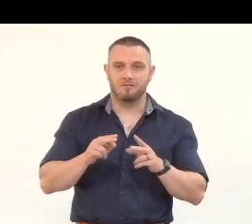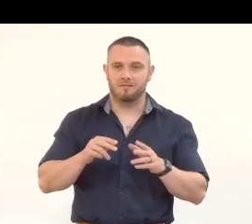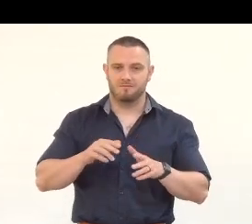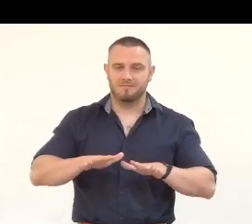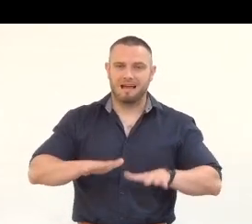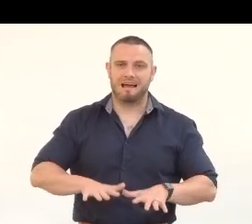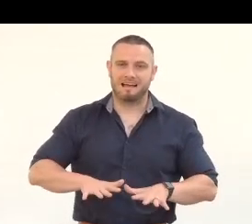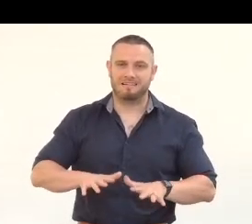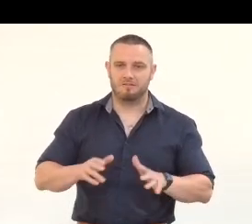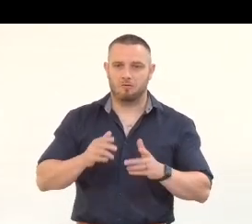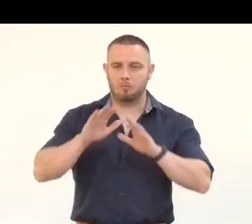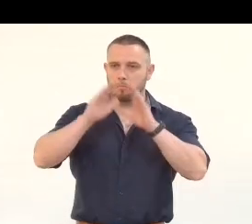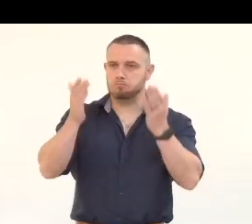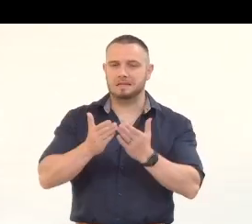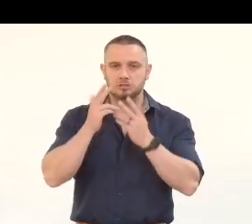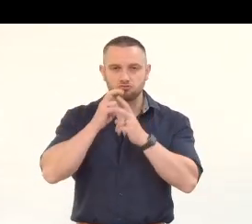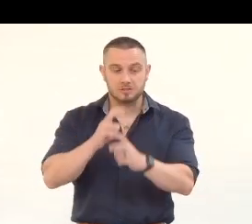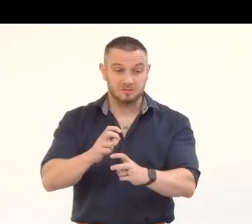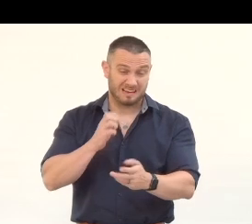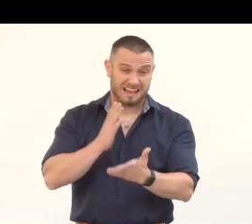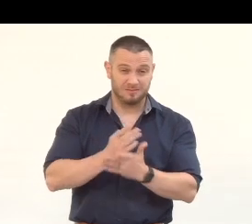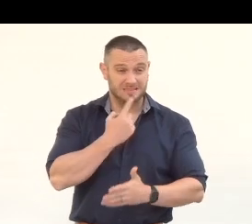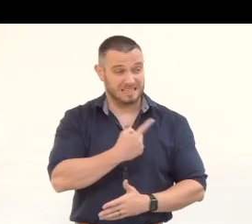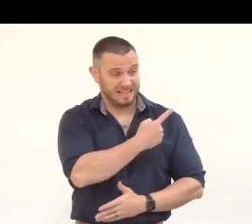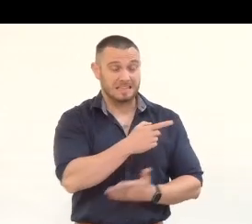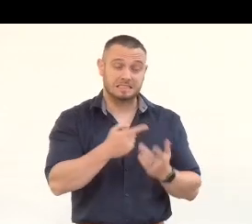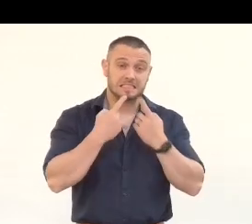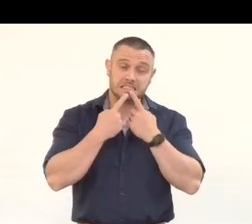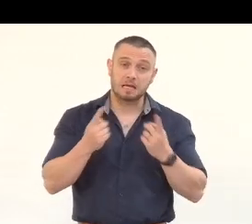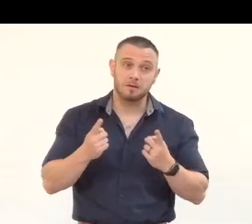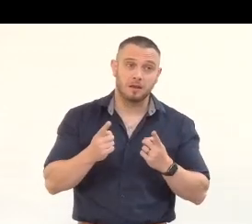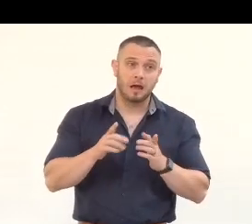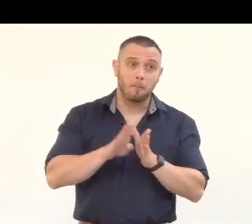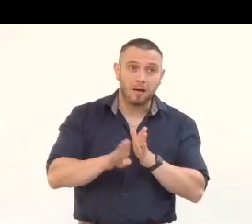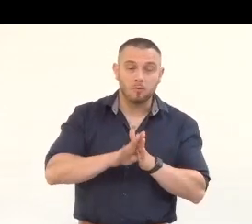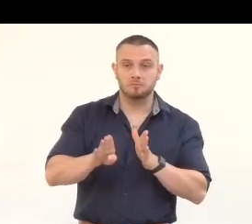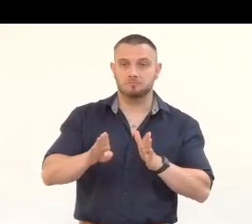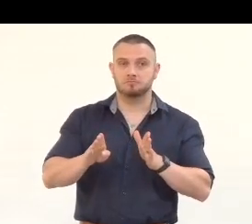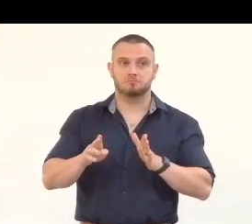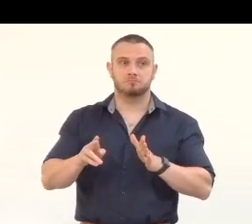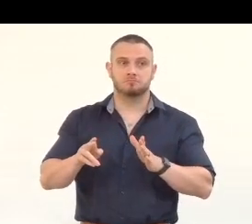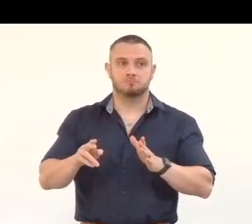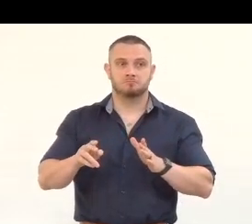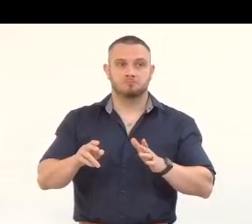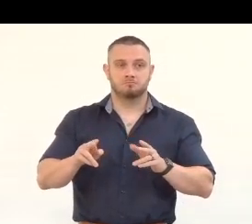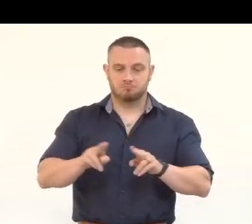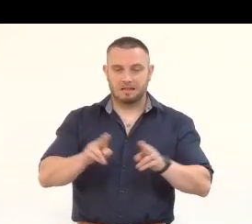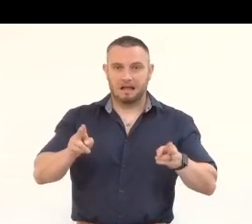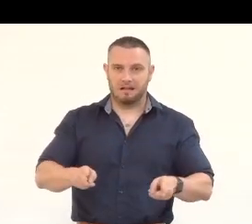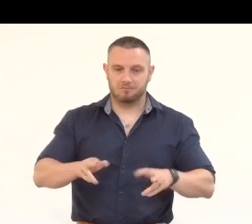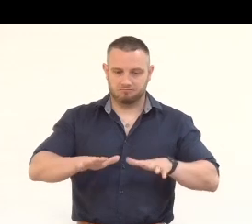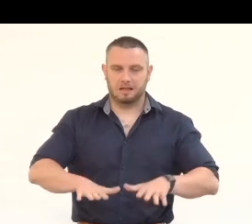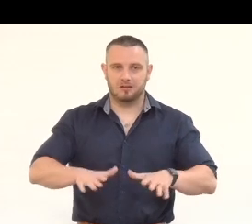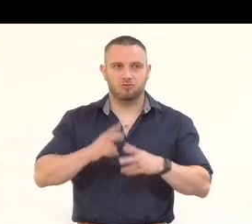maybe you even signed it. If not, it's exactly what it says. It's a statement about analog research, planetary research, and that